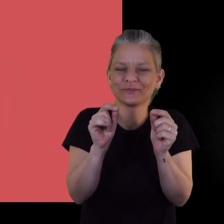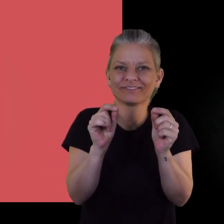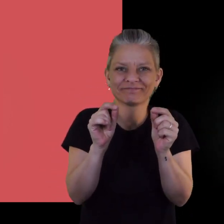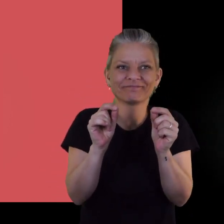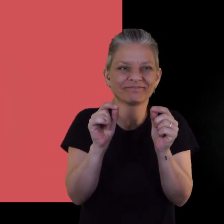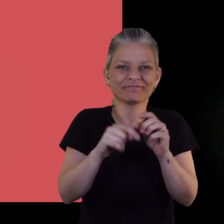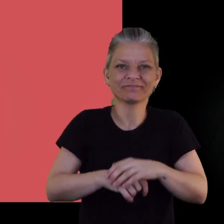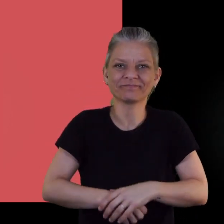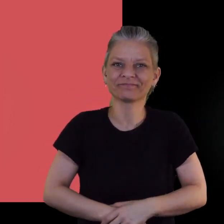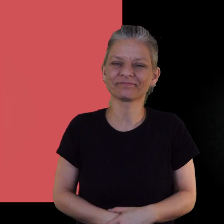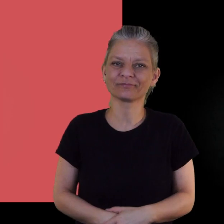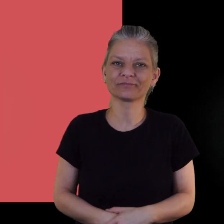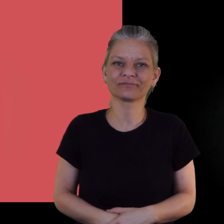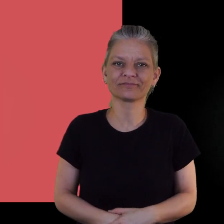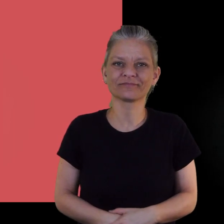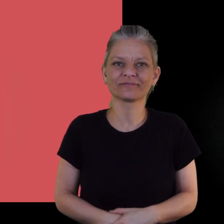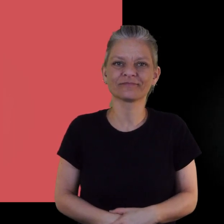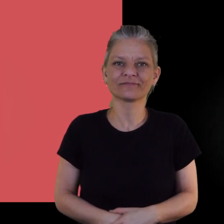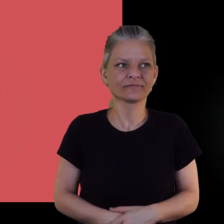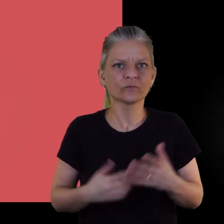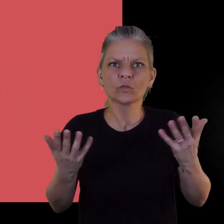Where do I go? No,